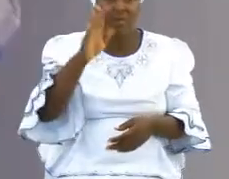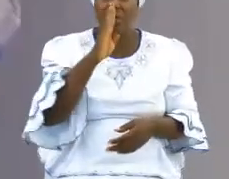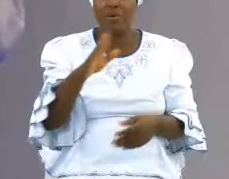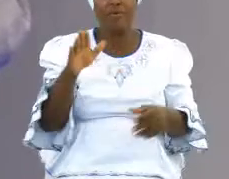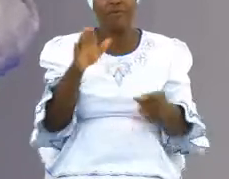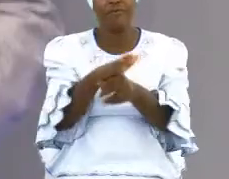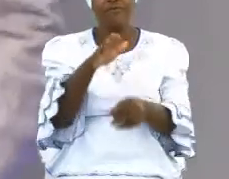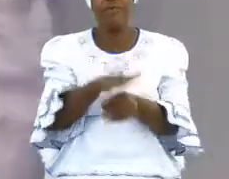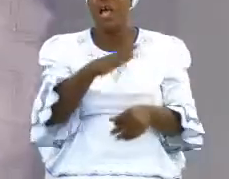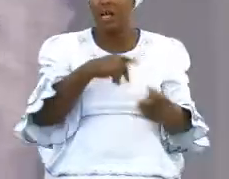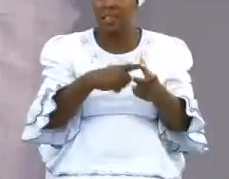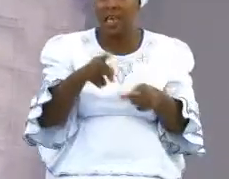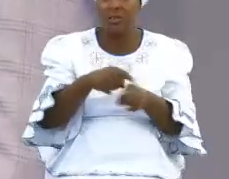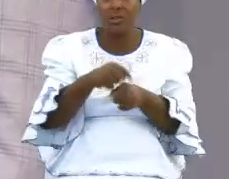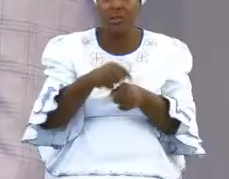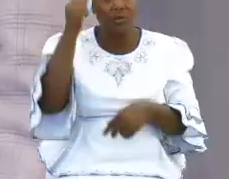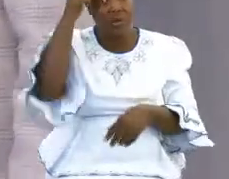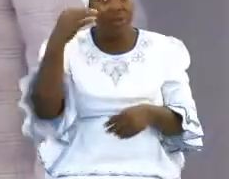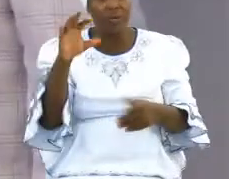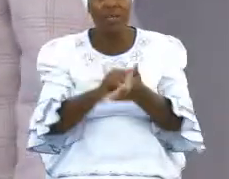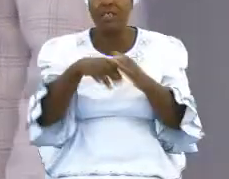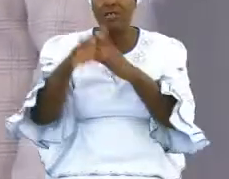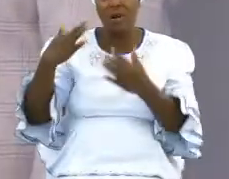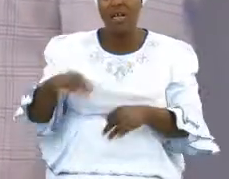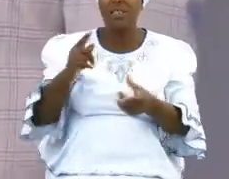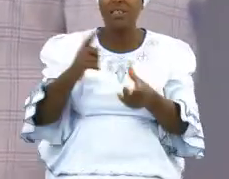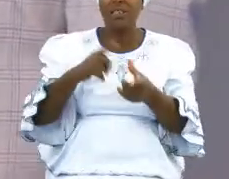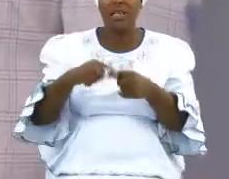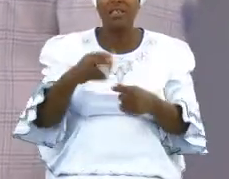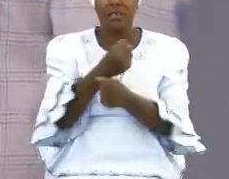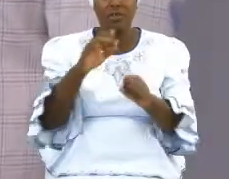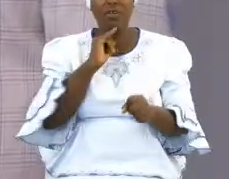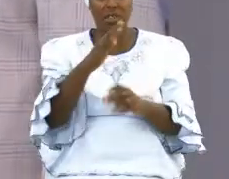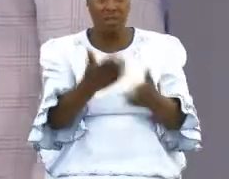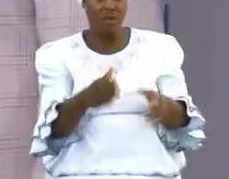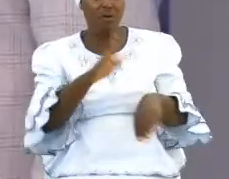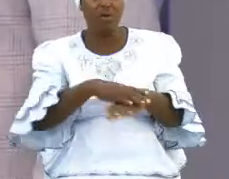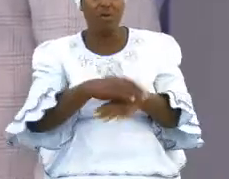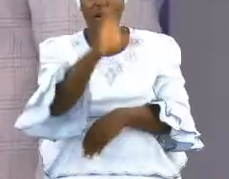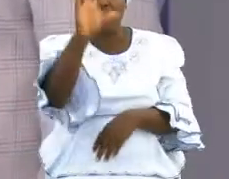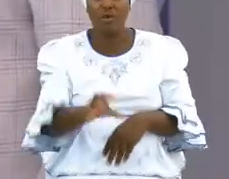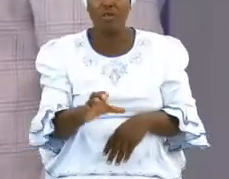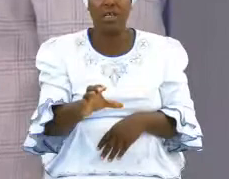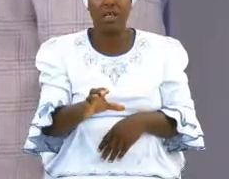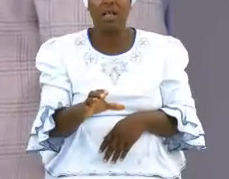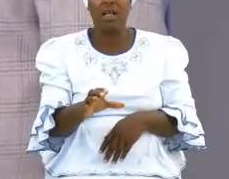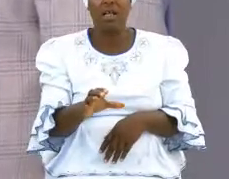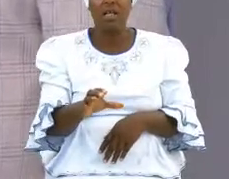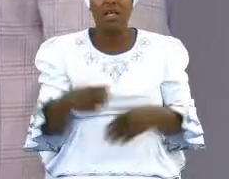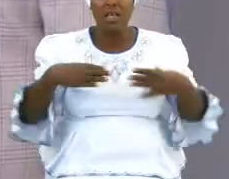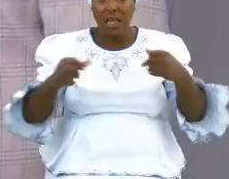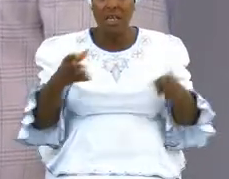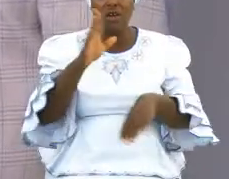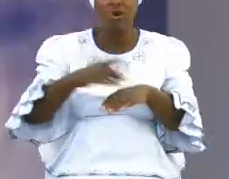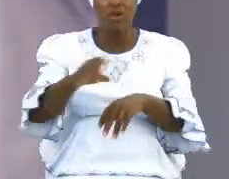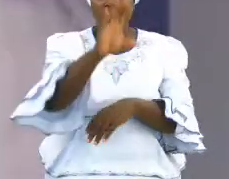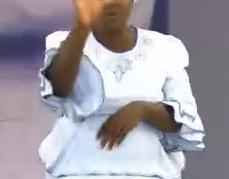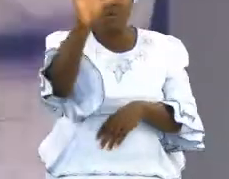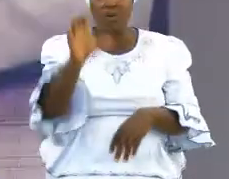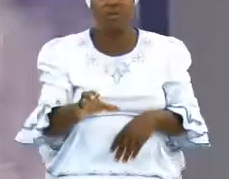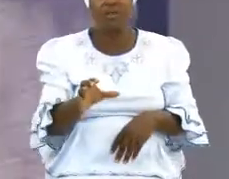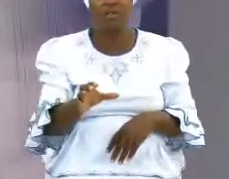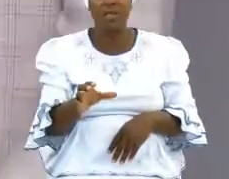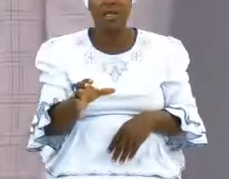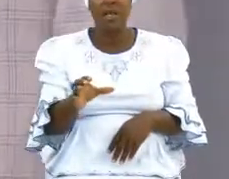perceive that in your heart, salvation available on the cross, healing available on the cross,